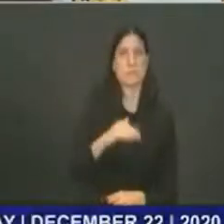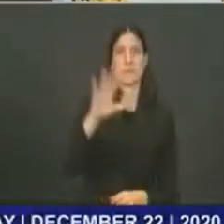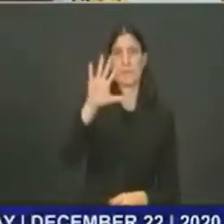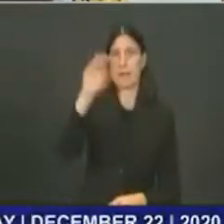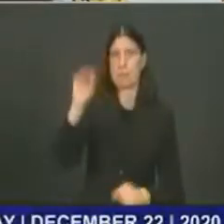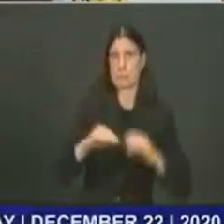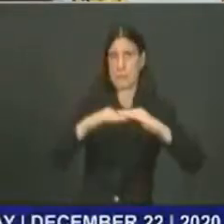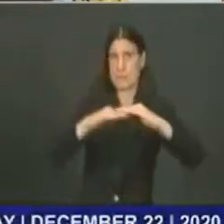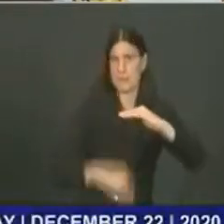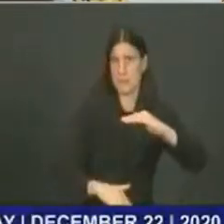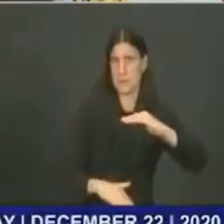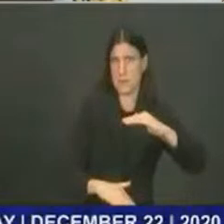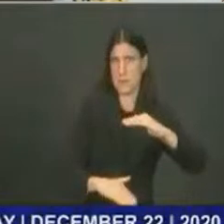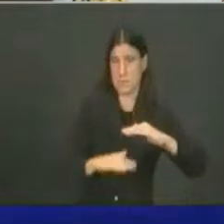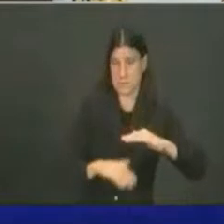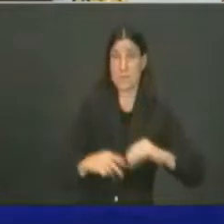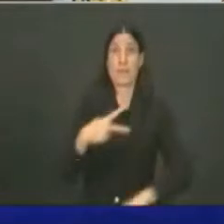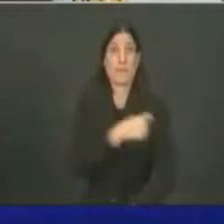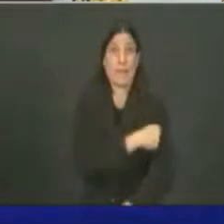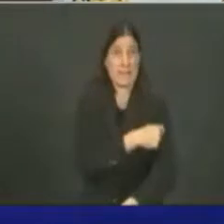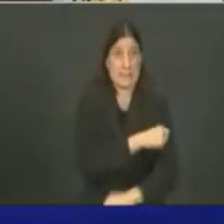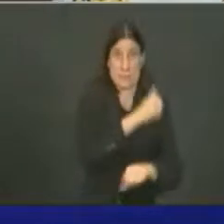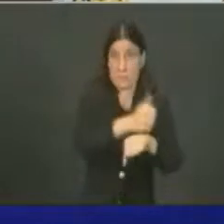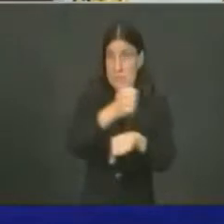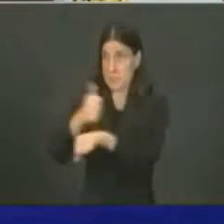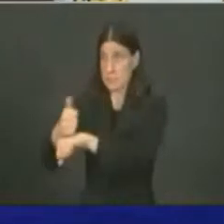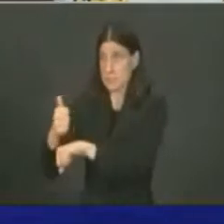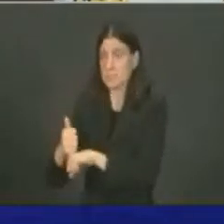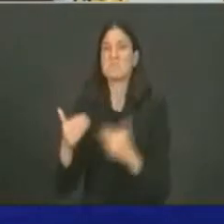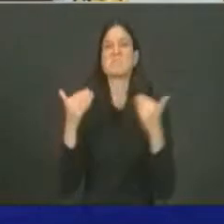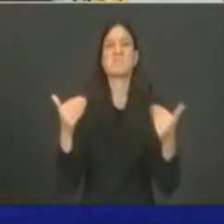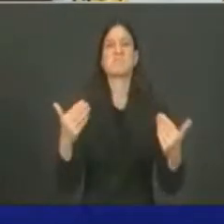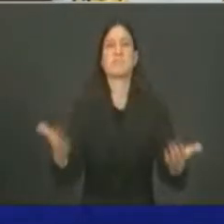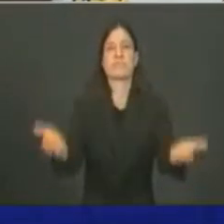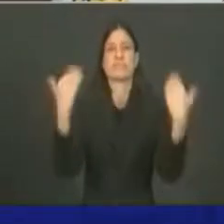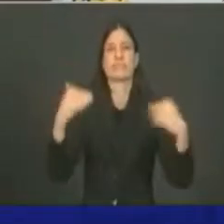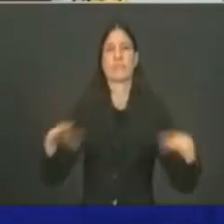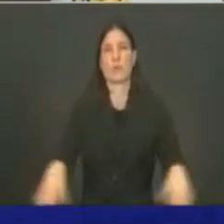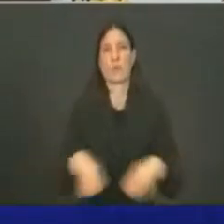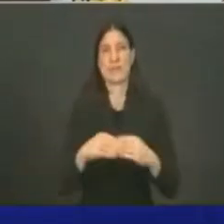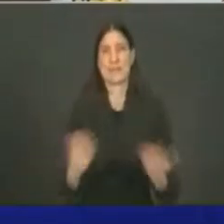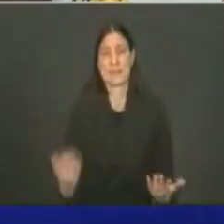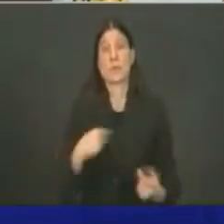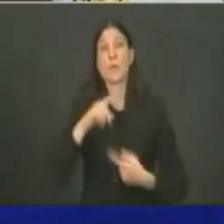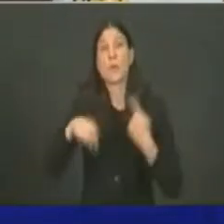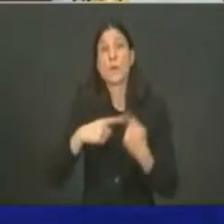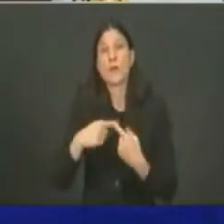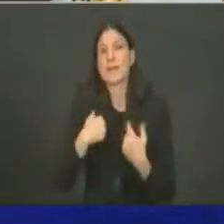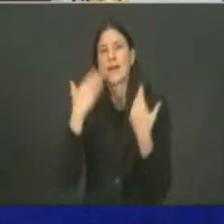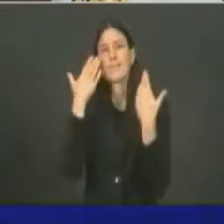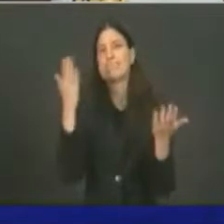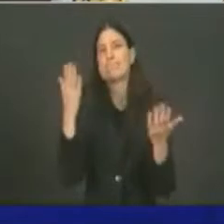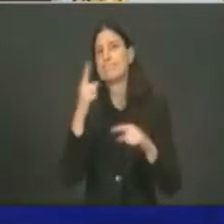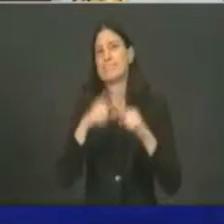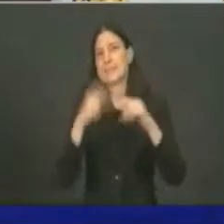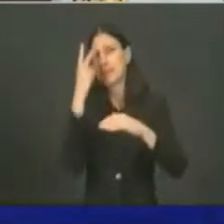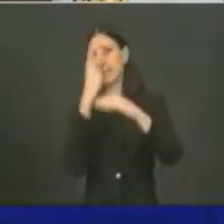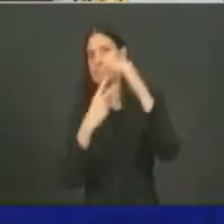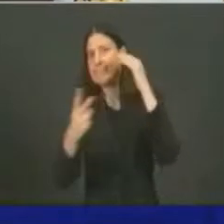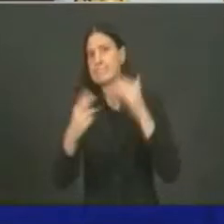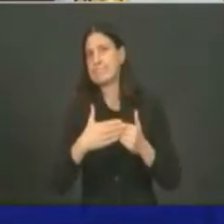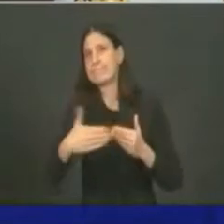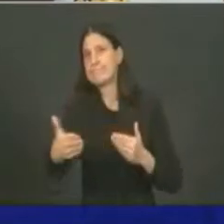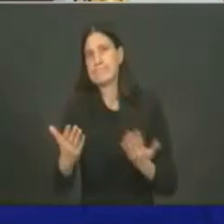I can't. I will say that it is my belief, based on everything I know now,